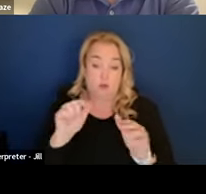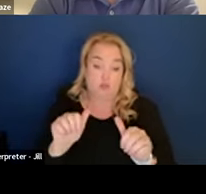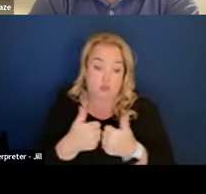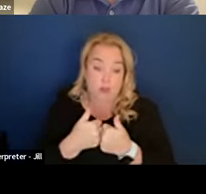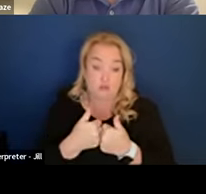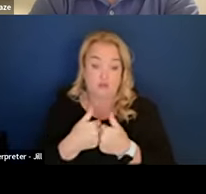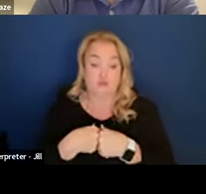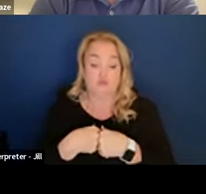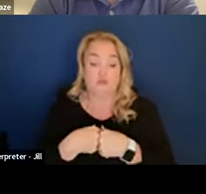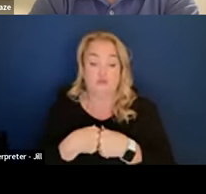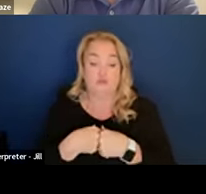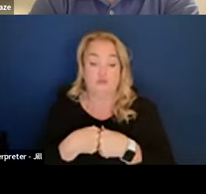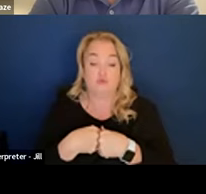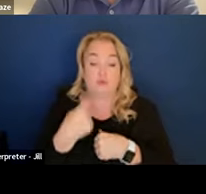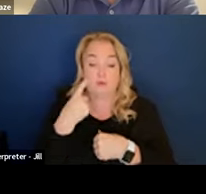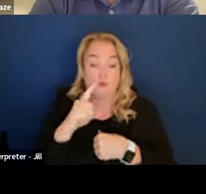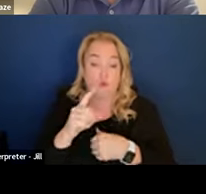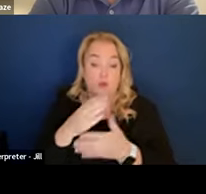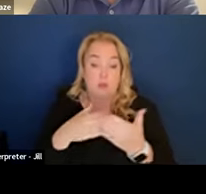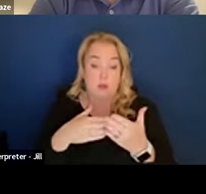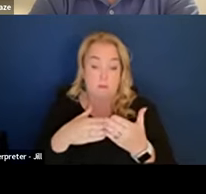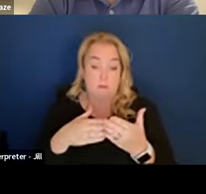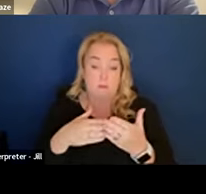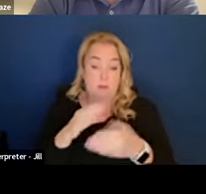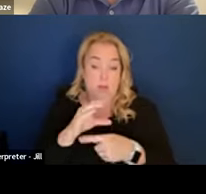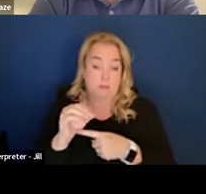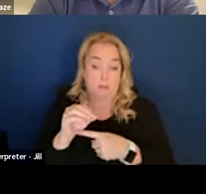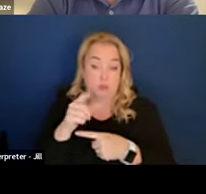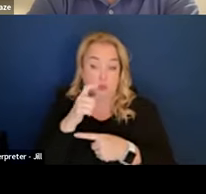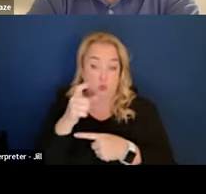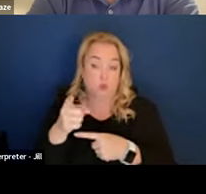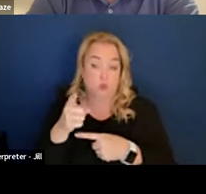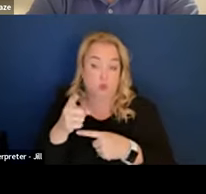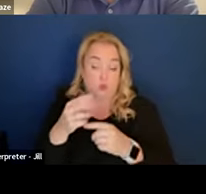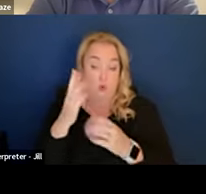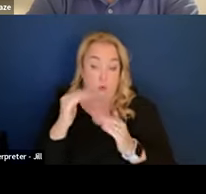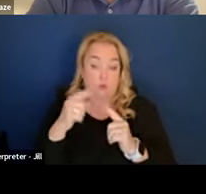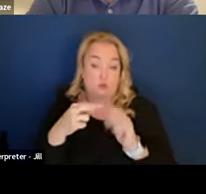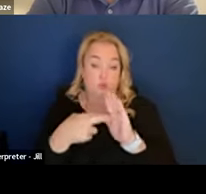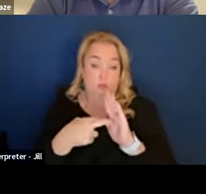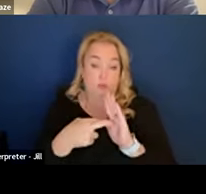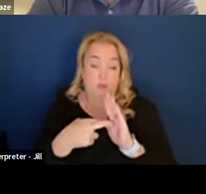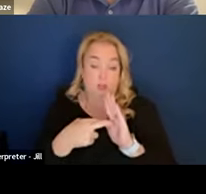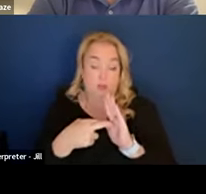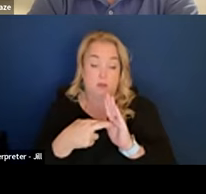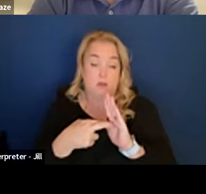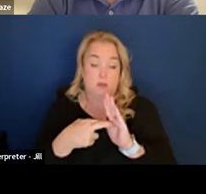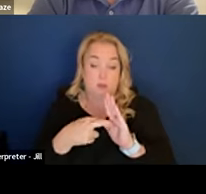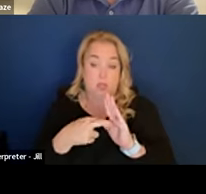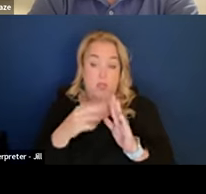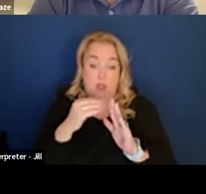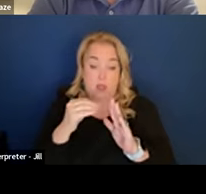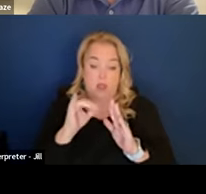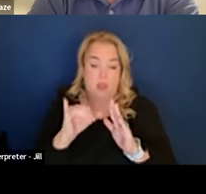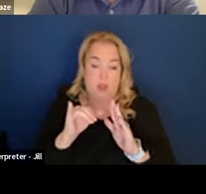challenges for some of the companies you're hoping to represent in dealing with the government and thriving in